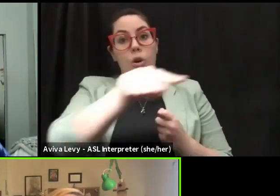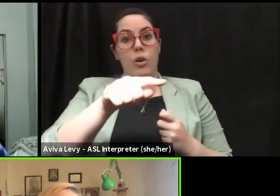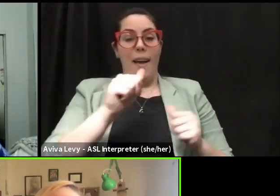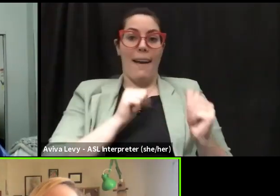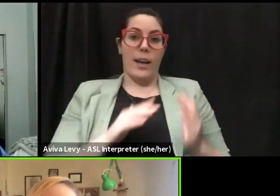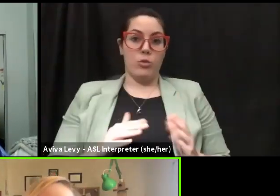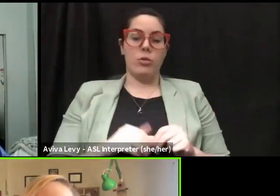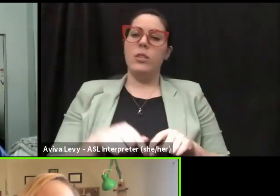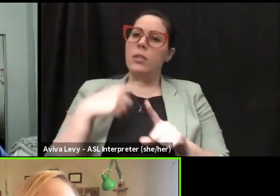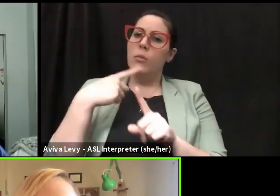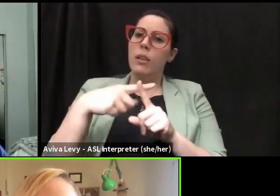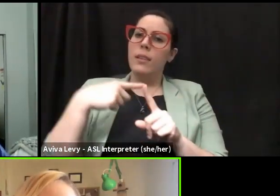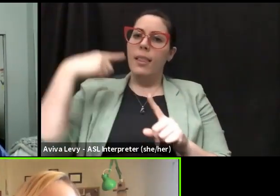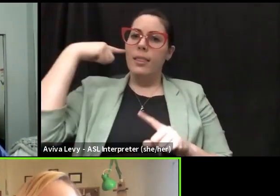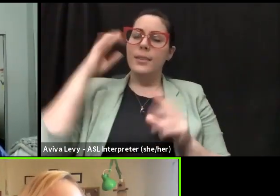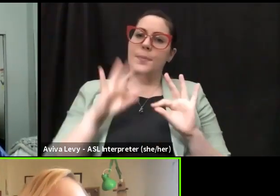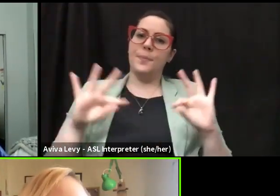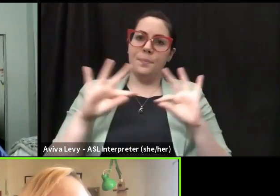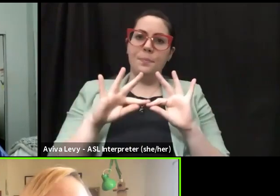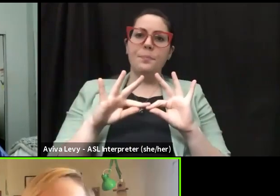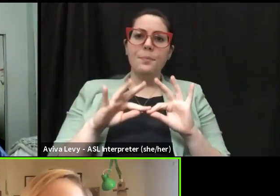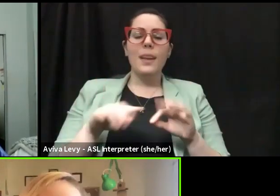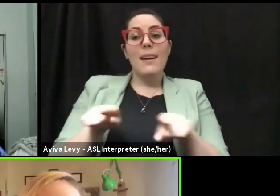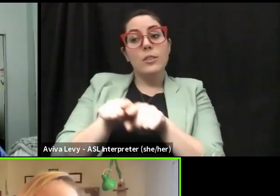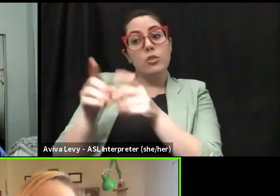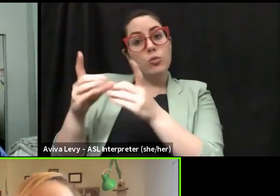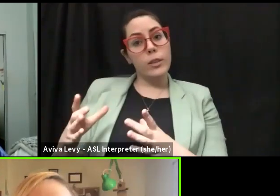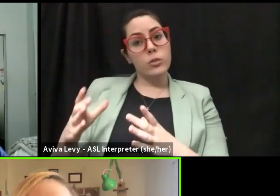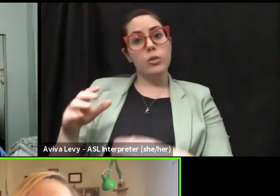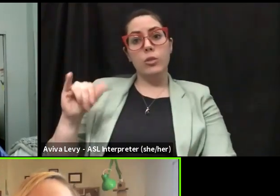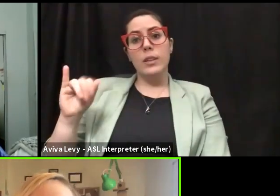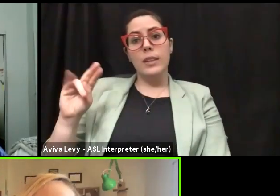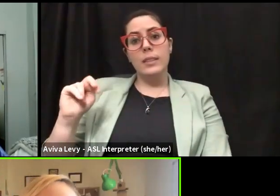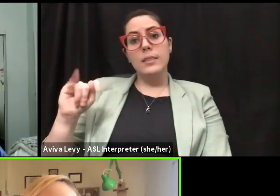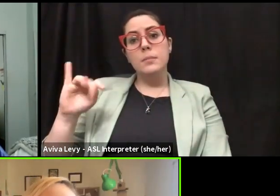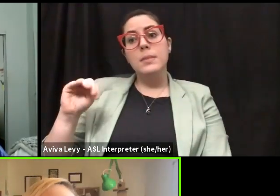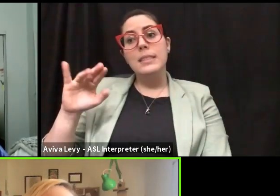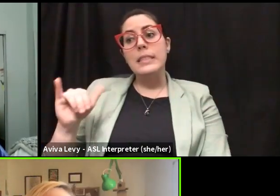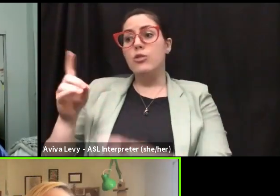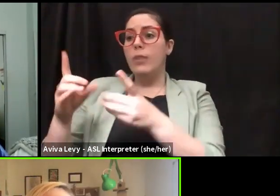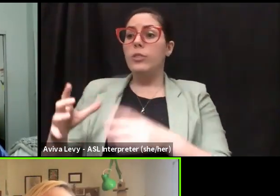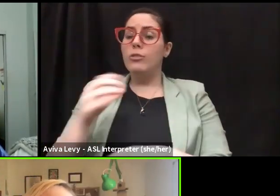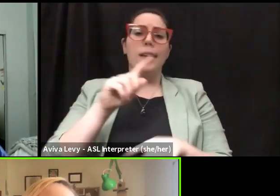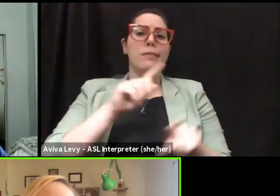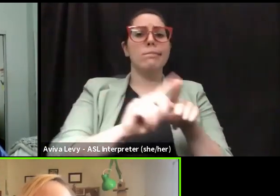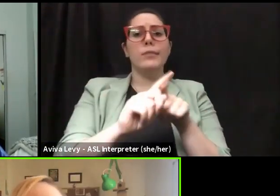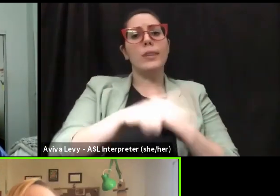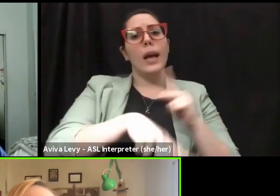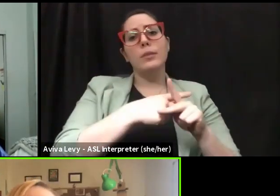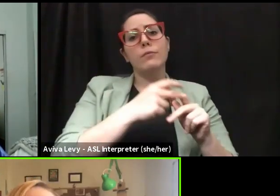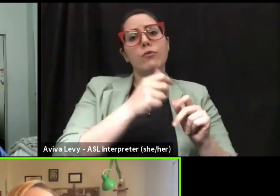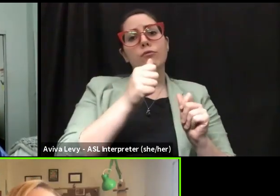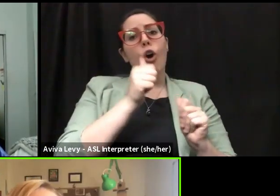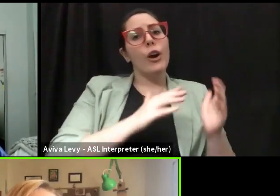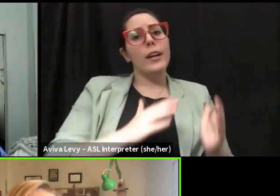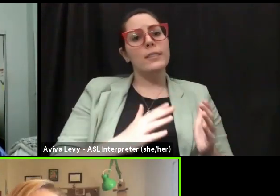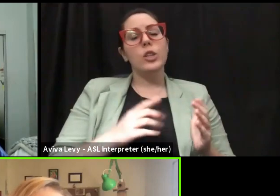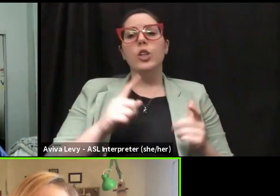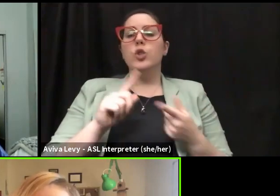really essential just to, for directors, intimacy directors, artists of all kinds, to engage in reading and reflecting on